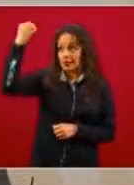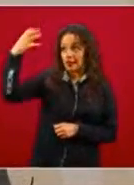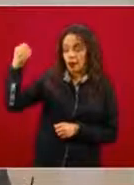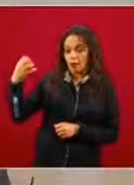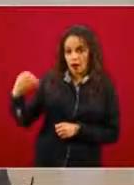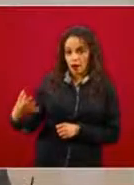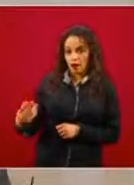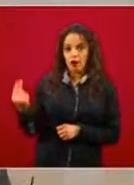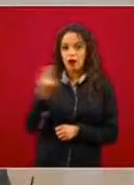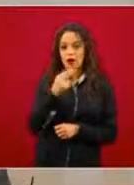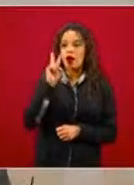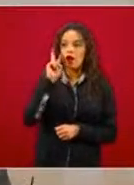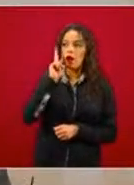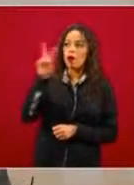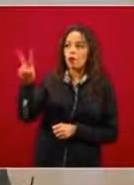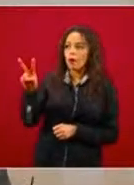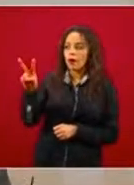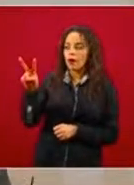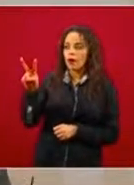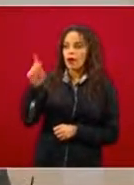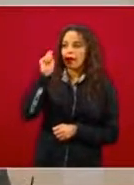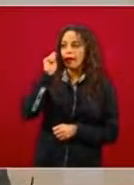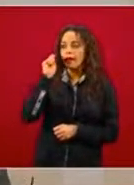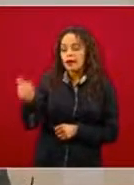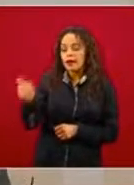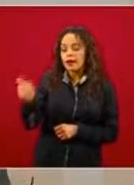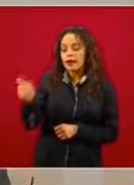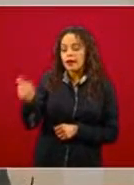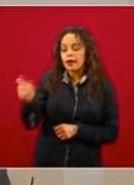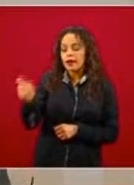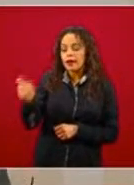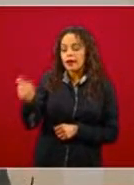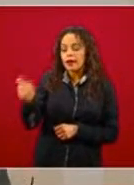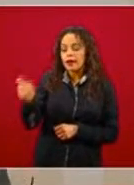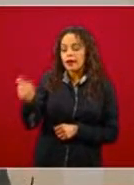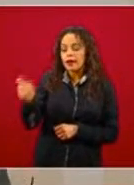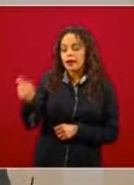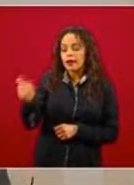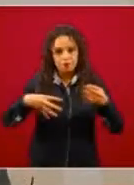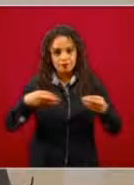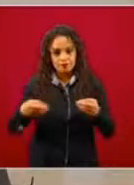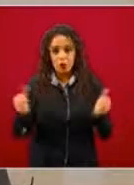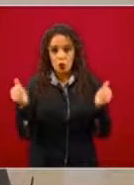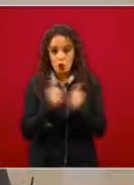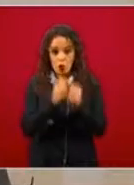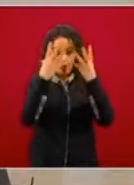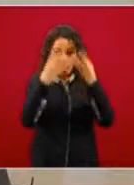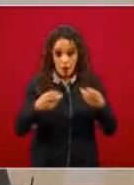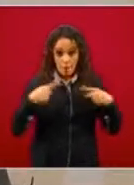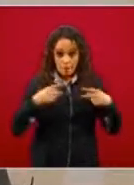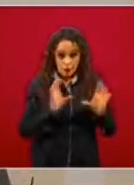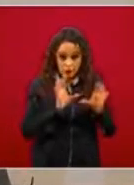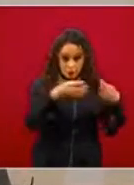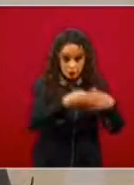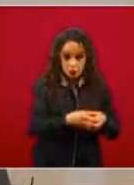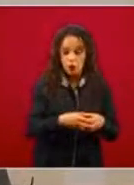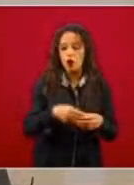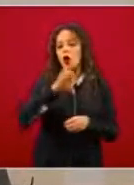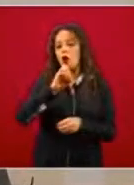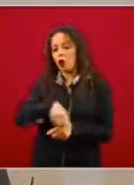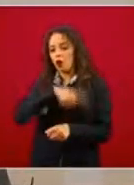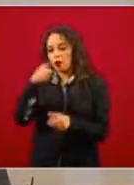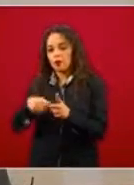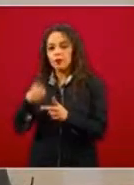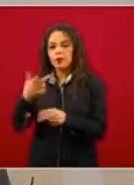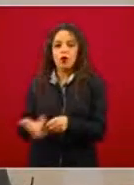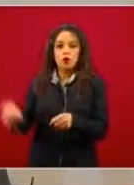SARS-2 COVID-19. The idea or the general idea for this stoplight is to present what the